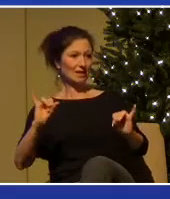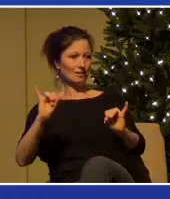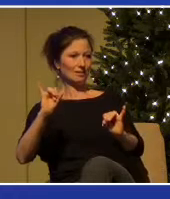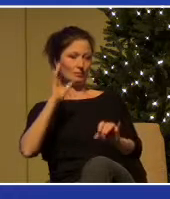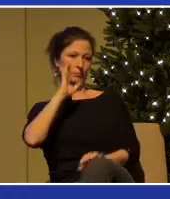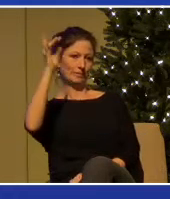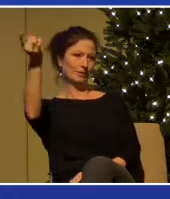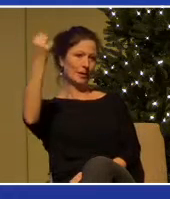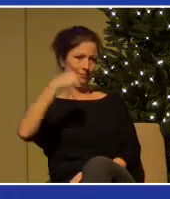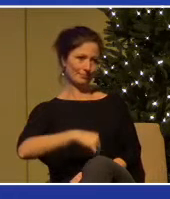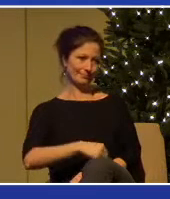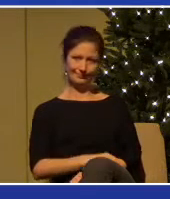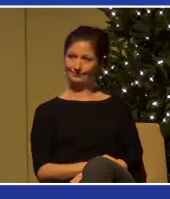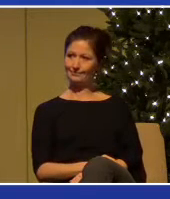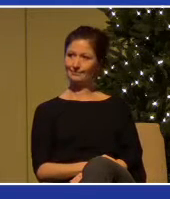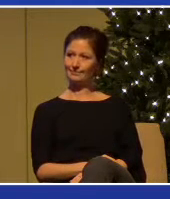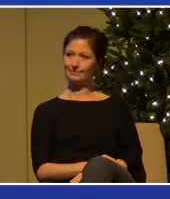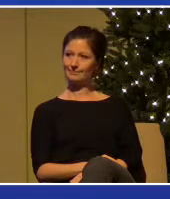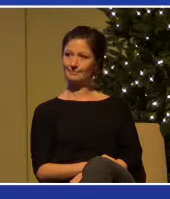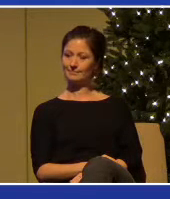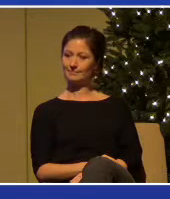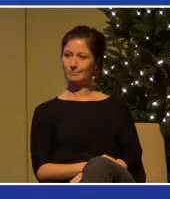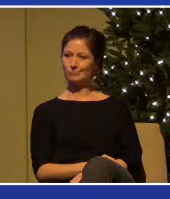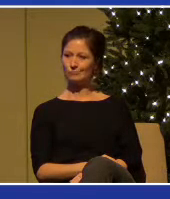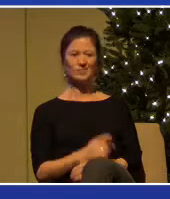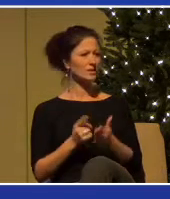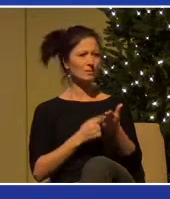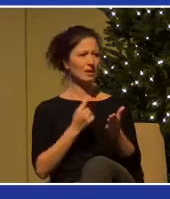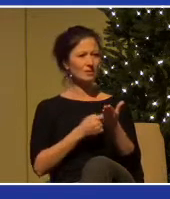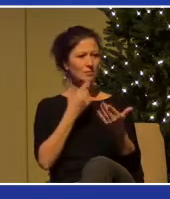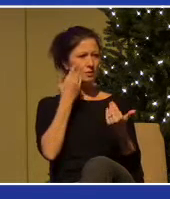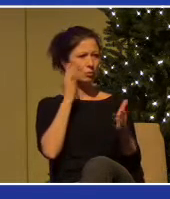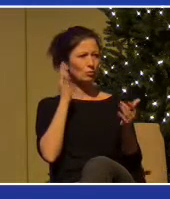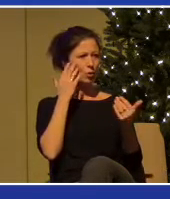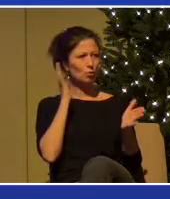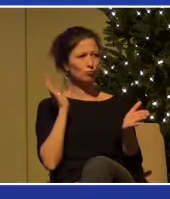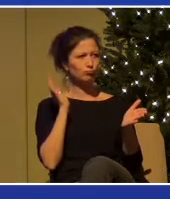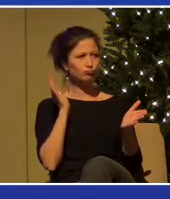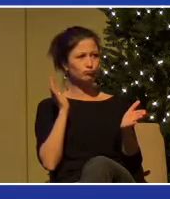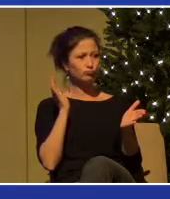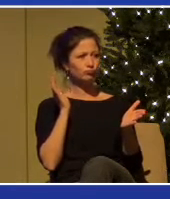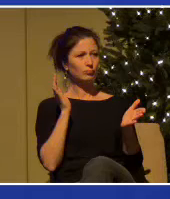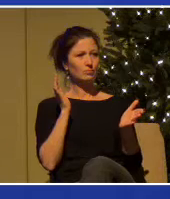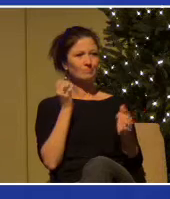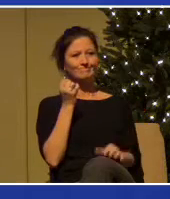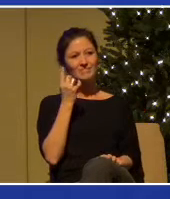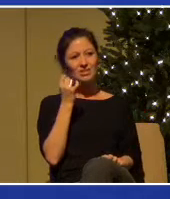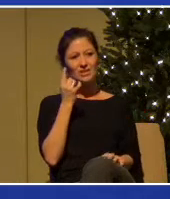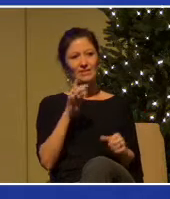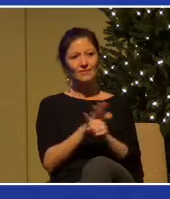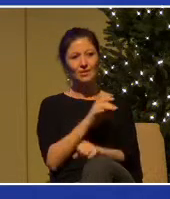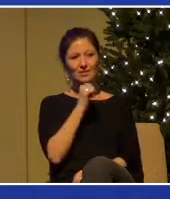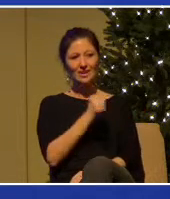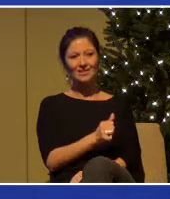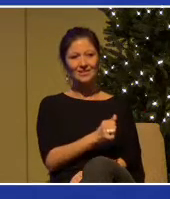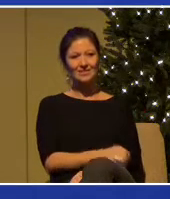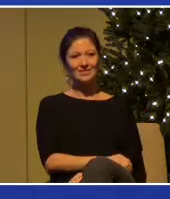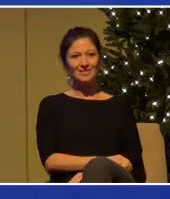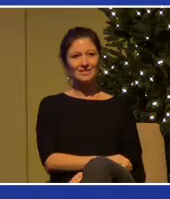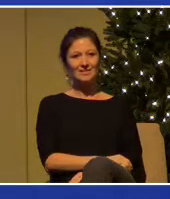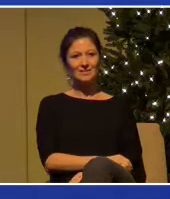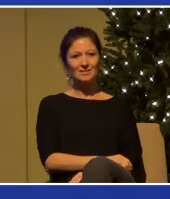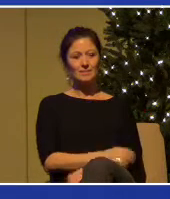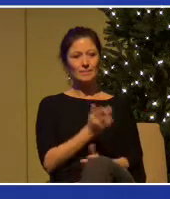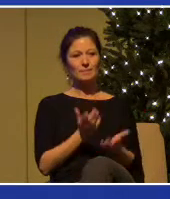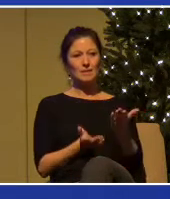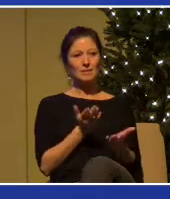comes. We don't always know that. We'll talk about that in a little bit. Because there's something else that God